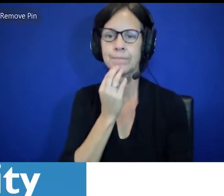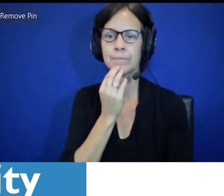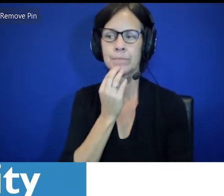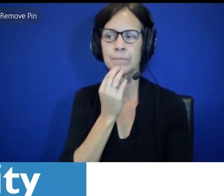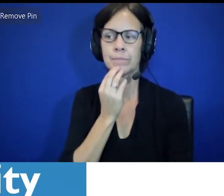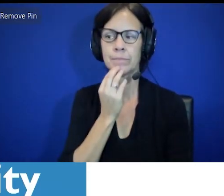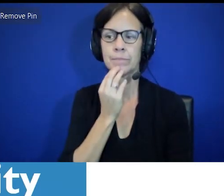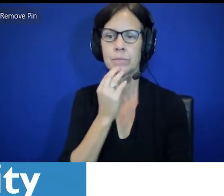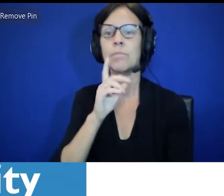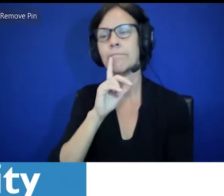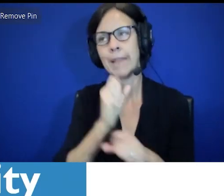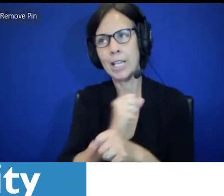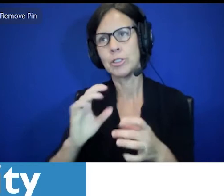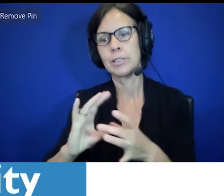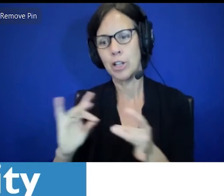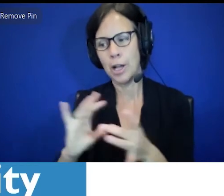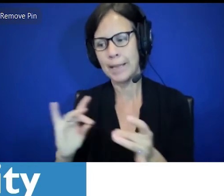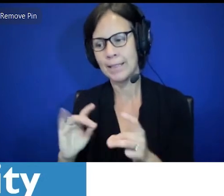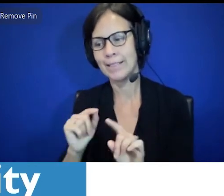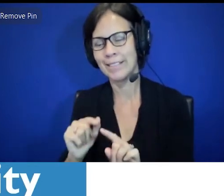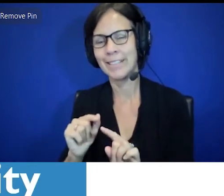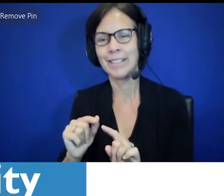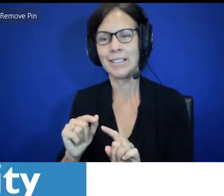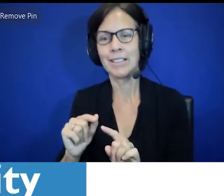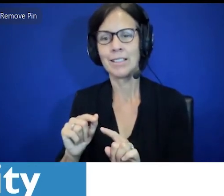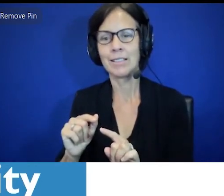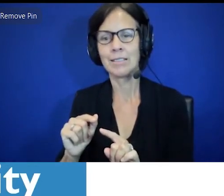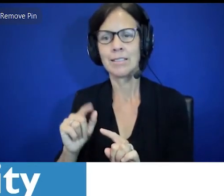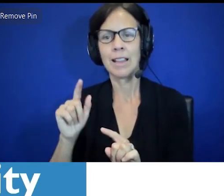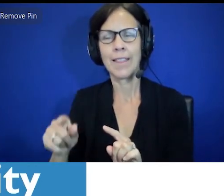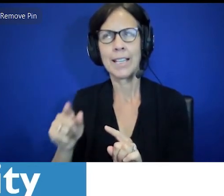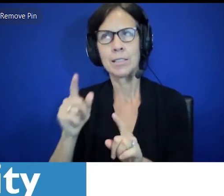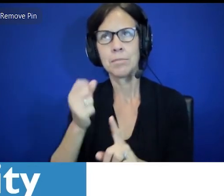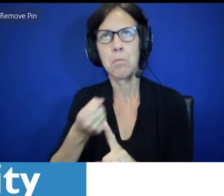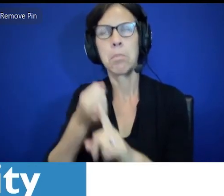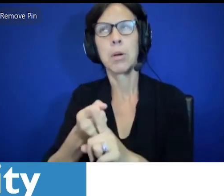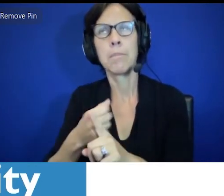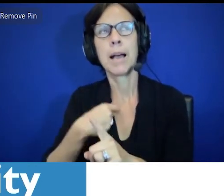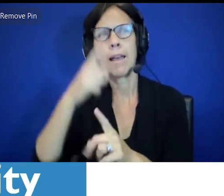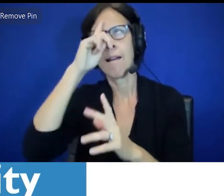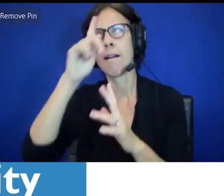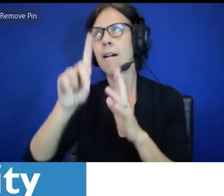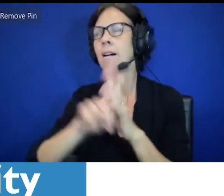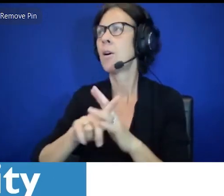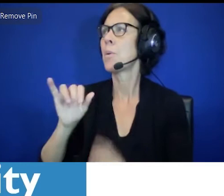or a comment actually. This made me think because